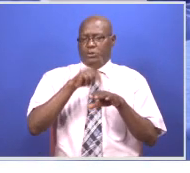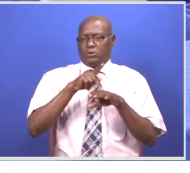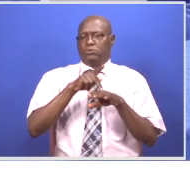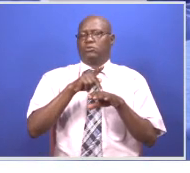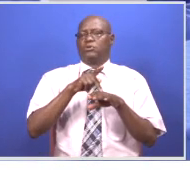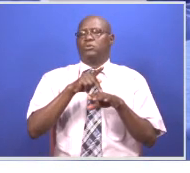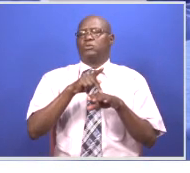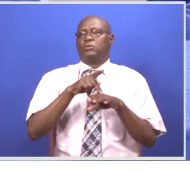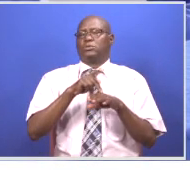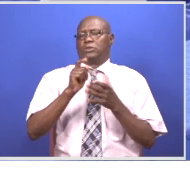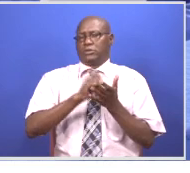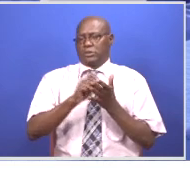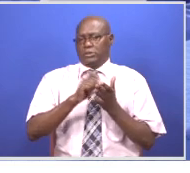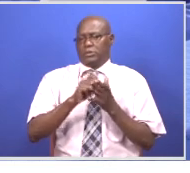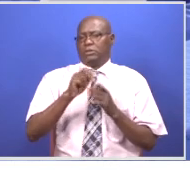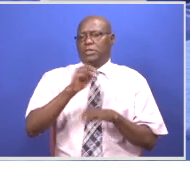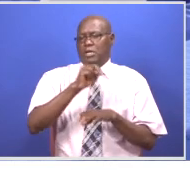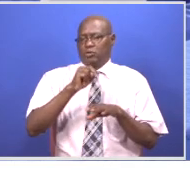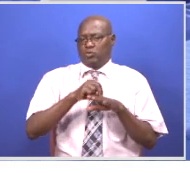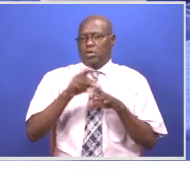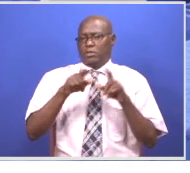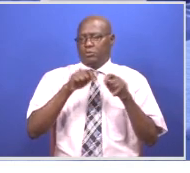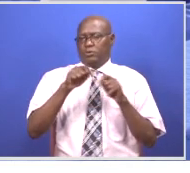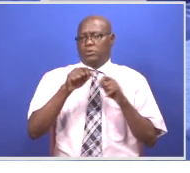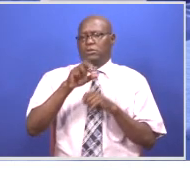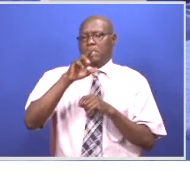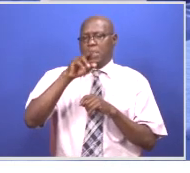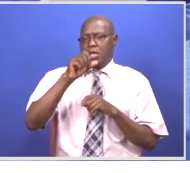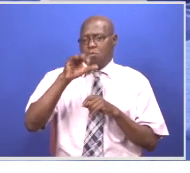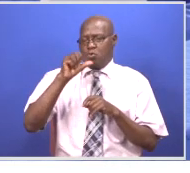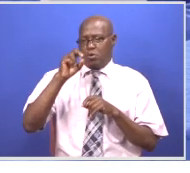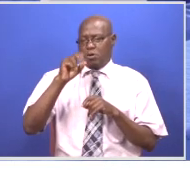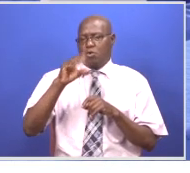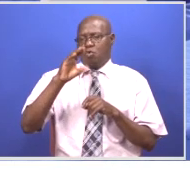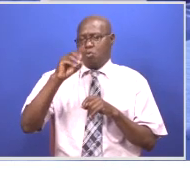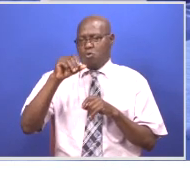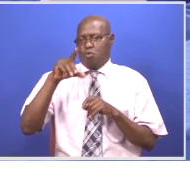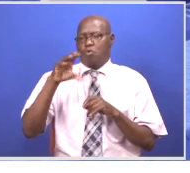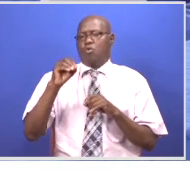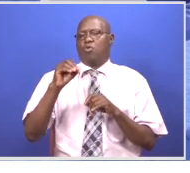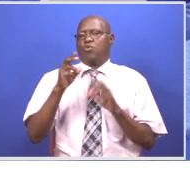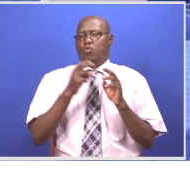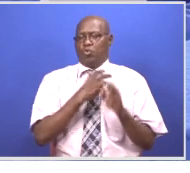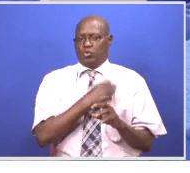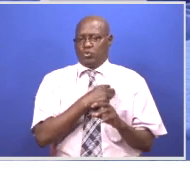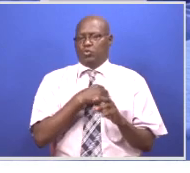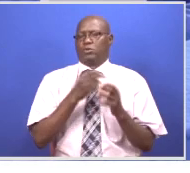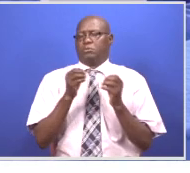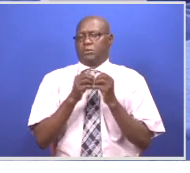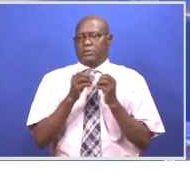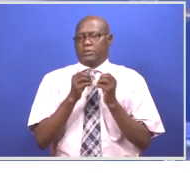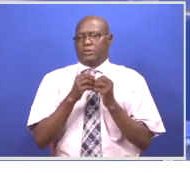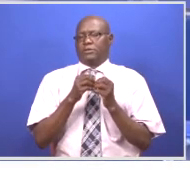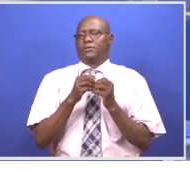Internal Security and National Administration, Dr. Raymond Omolo, chaired a consultative meeting with the relevant state agencies